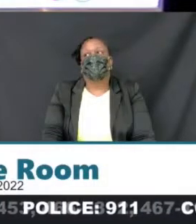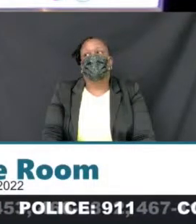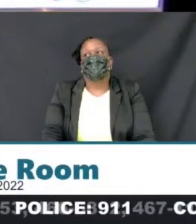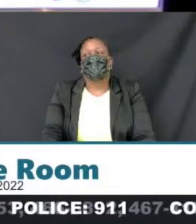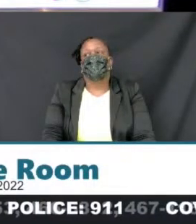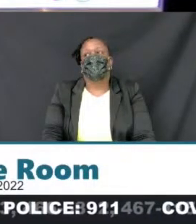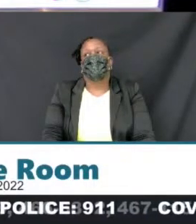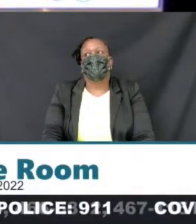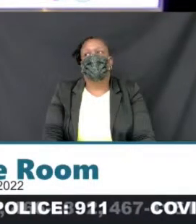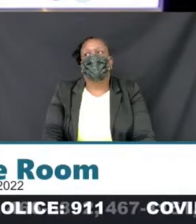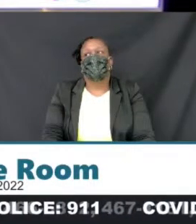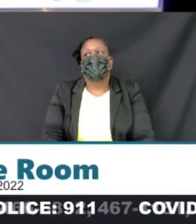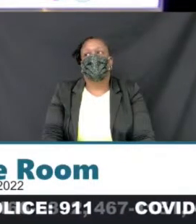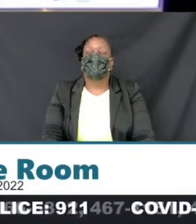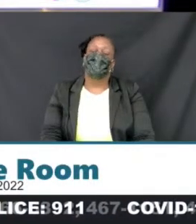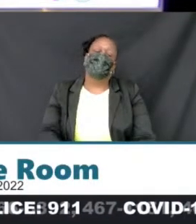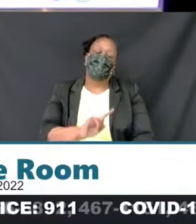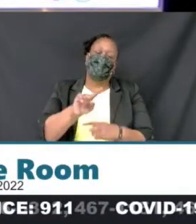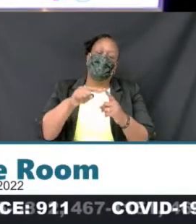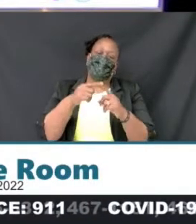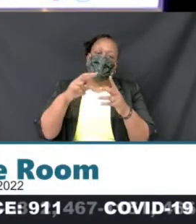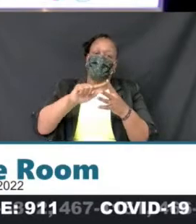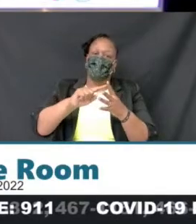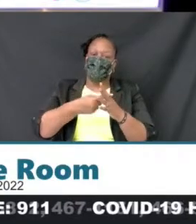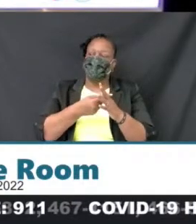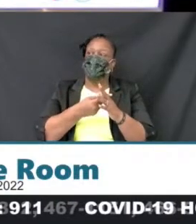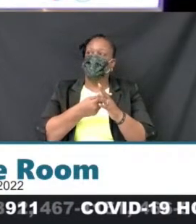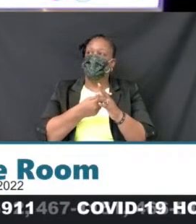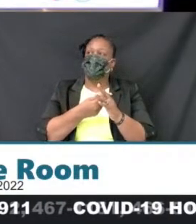when we started out